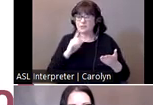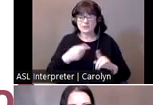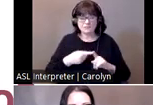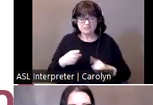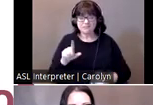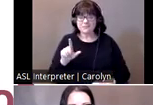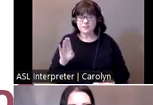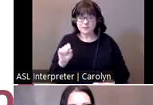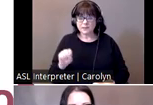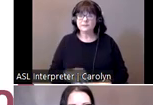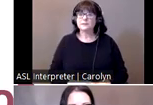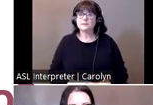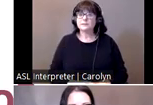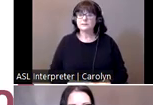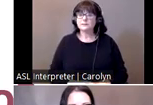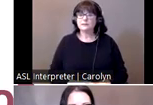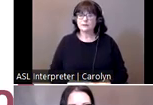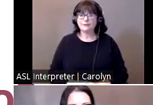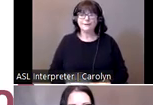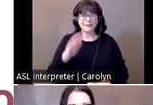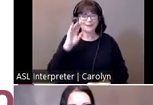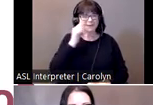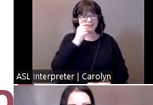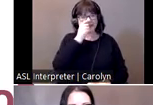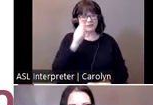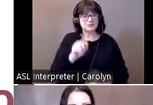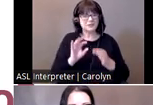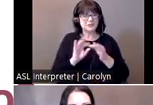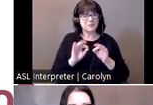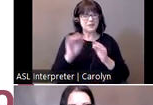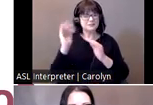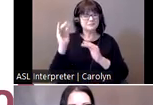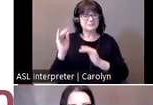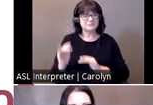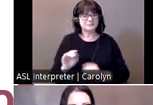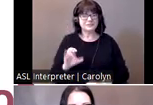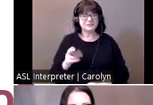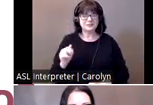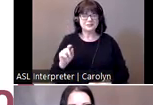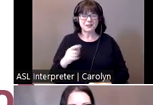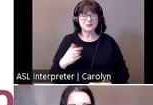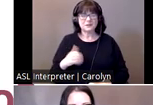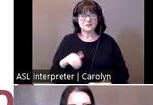And this has definitely garnered a lot of interesting comments in the chat. So again, I'm just going to